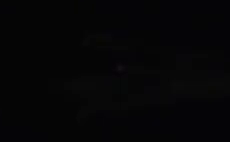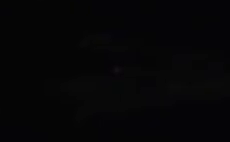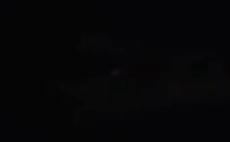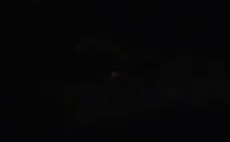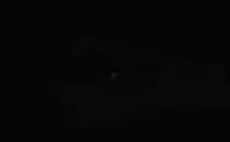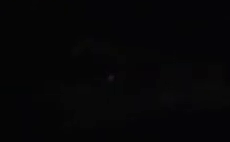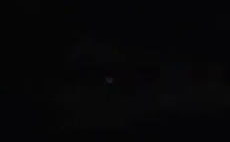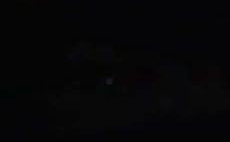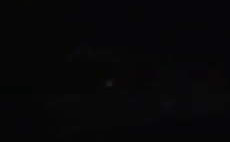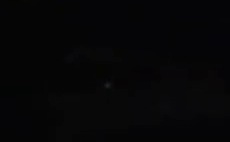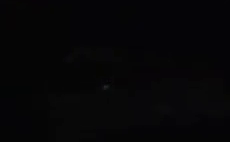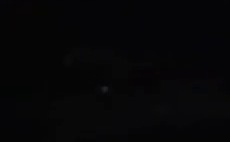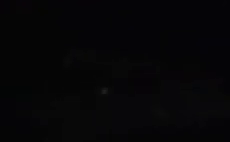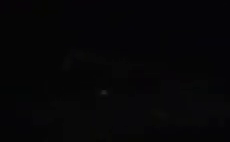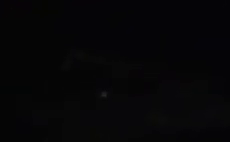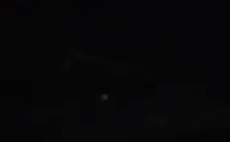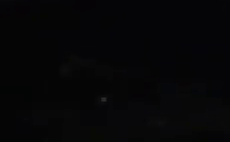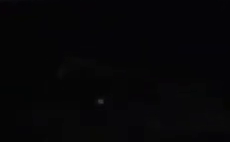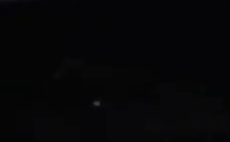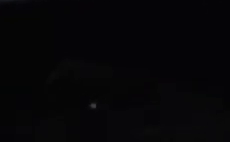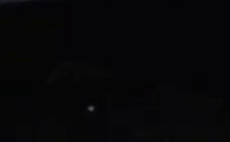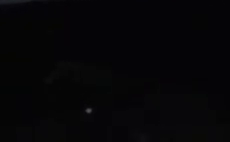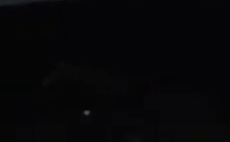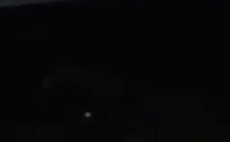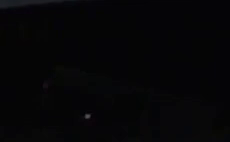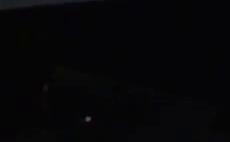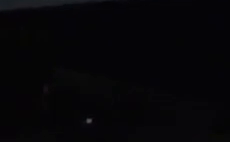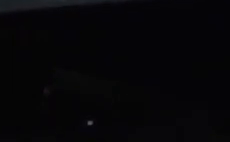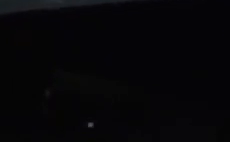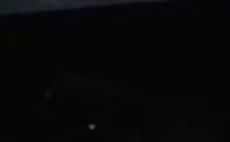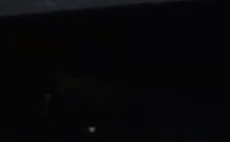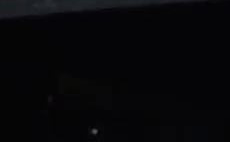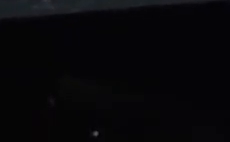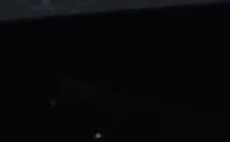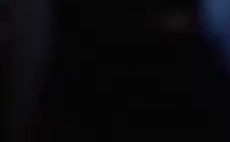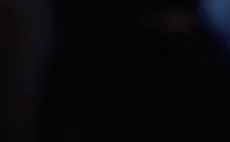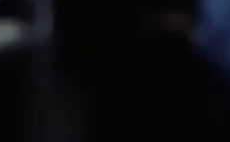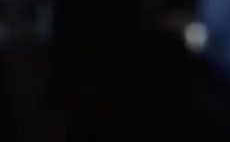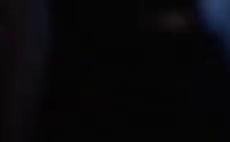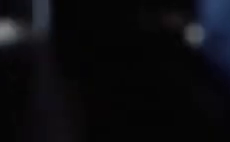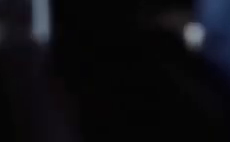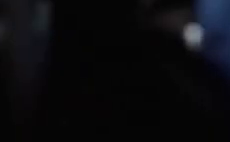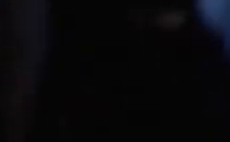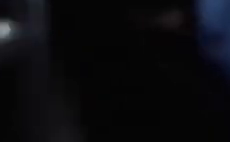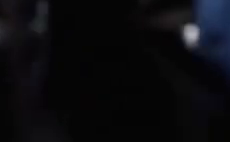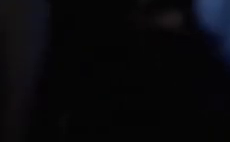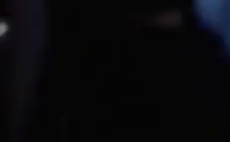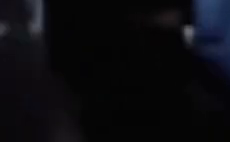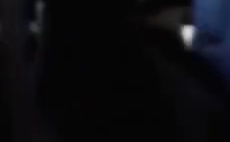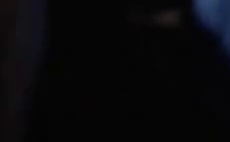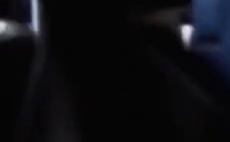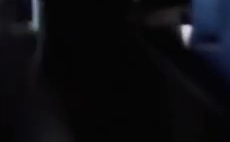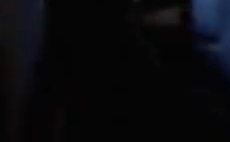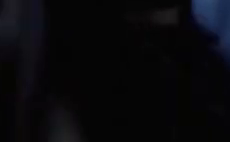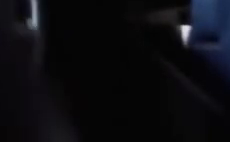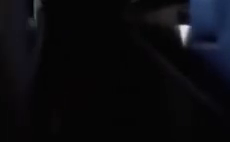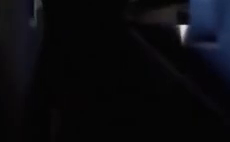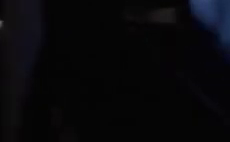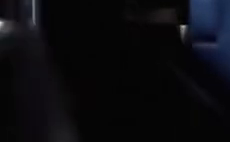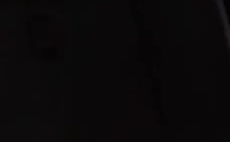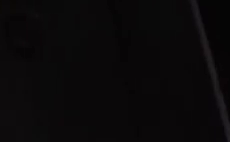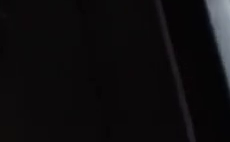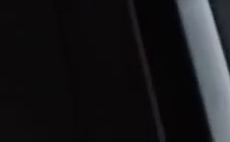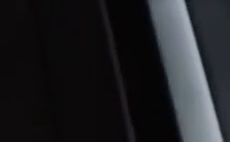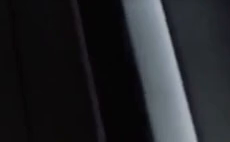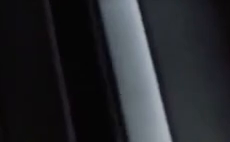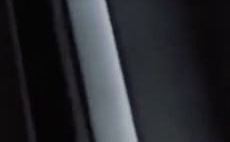efficient is to embrace technology and automation. Today, they got machines that sort so much mail that